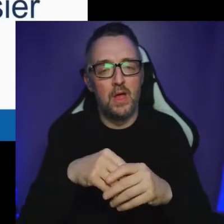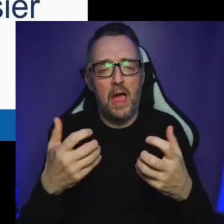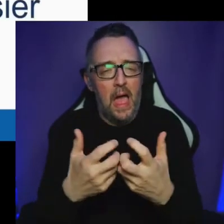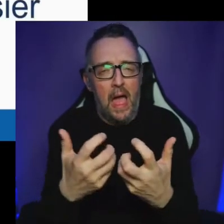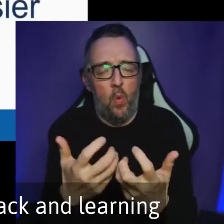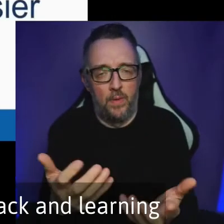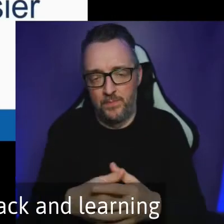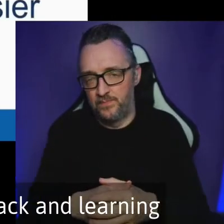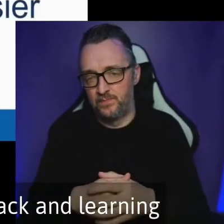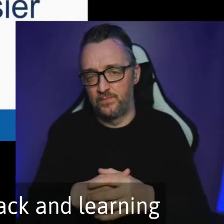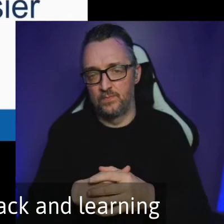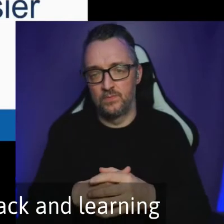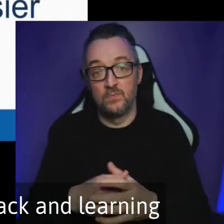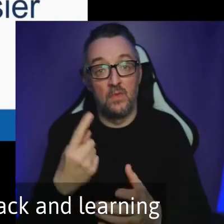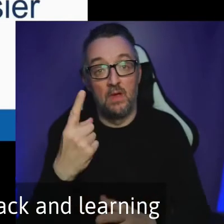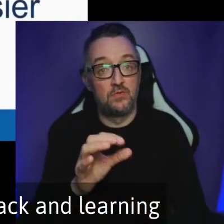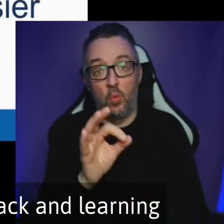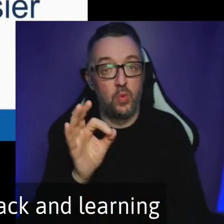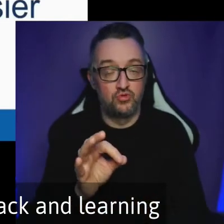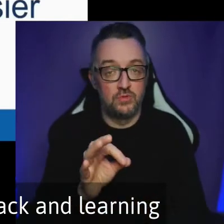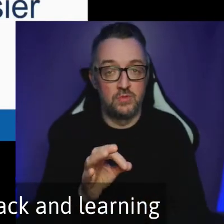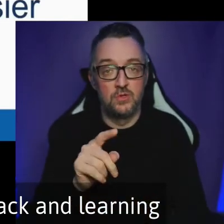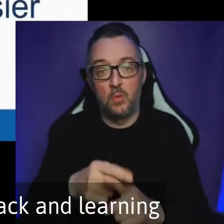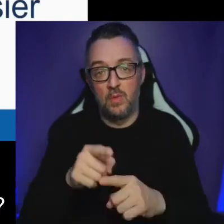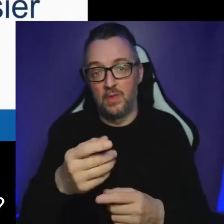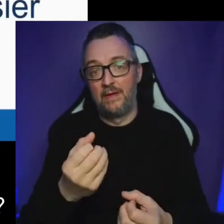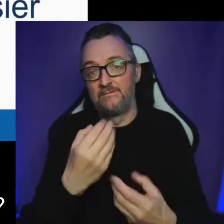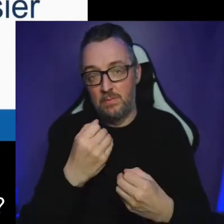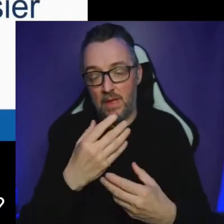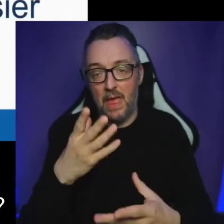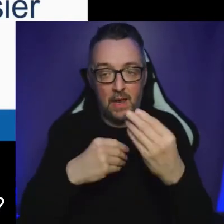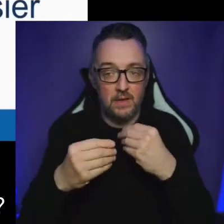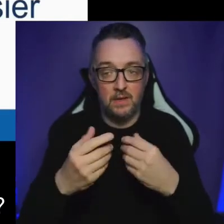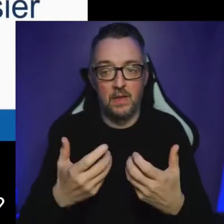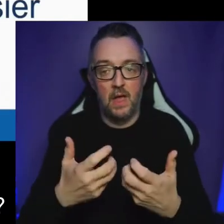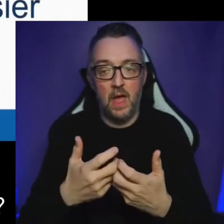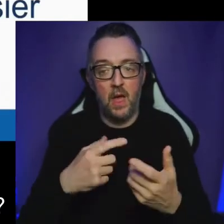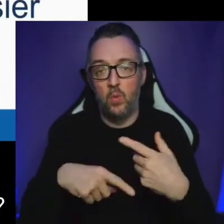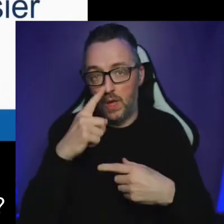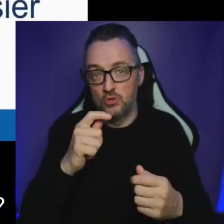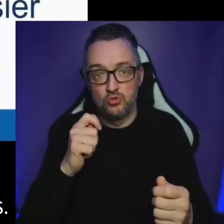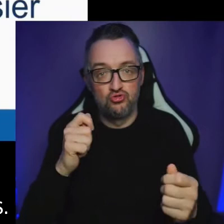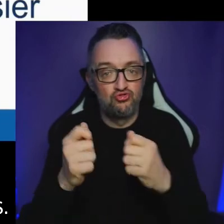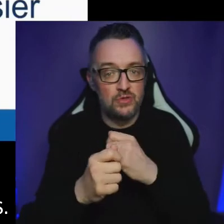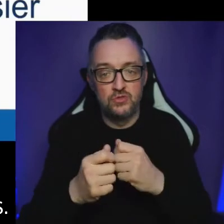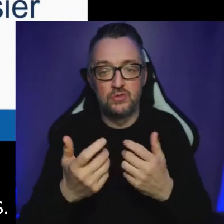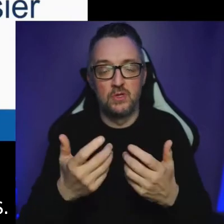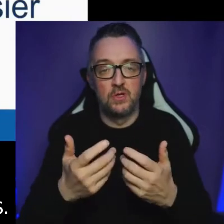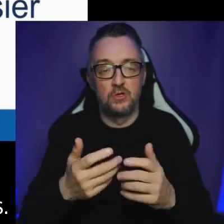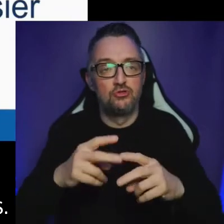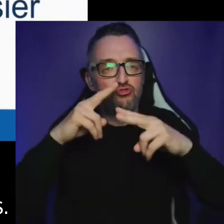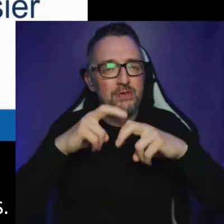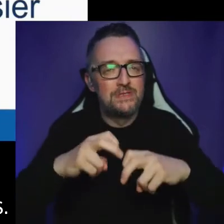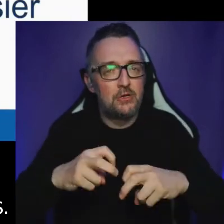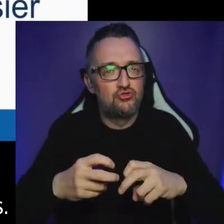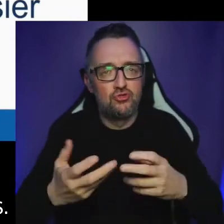inclusion. And I suppose that first question is on that feedback and learning, and how we might change how we run research. How do we do research activities?